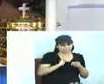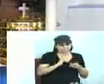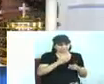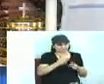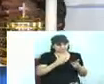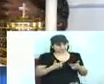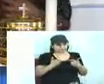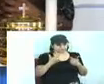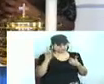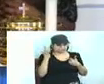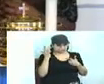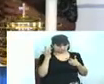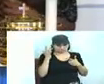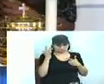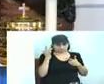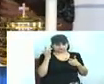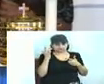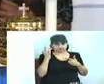because it causes us